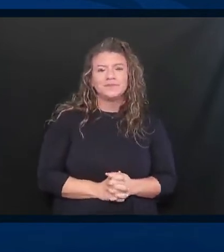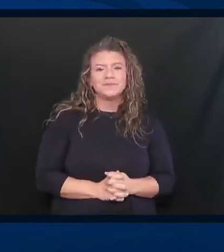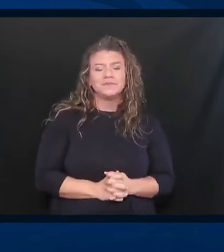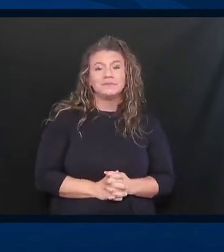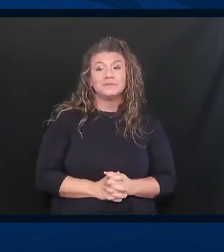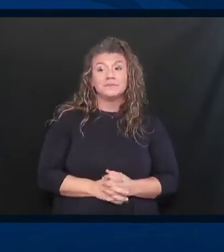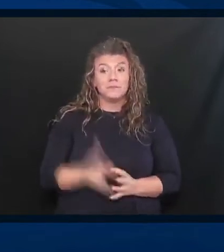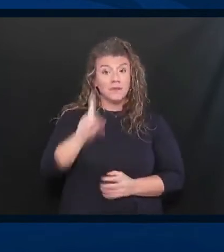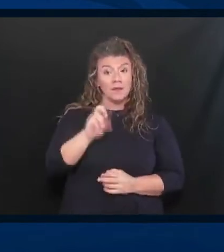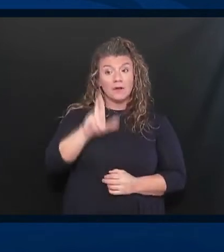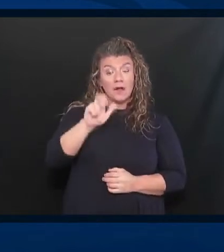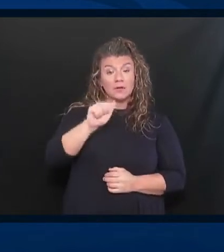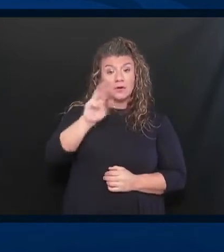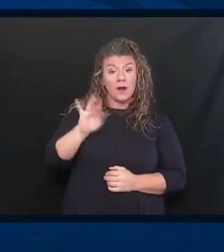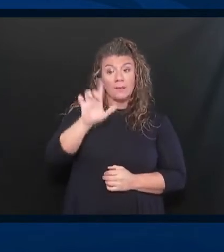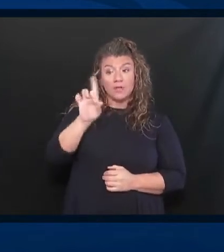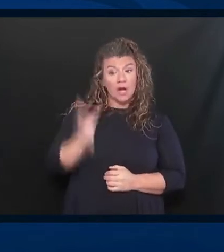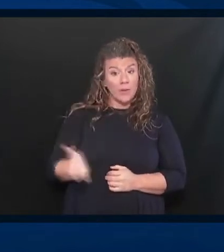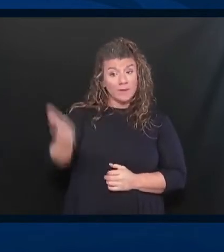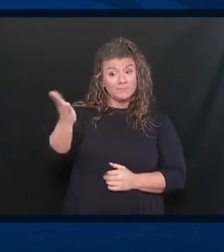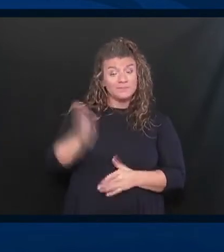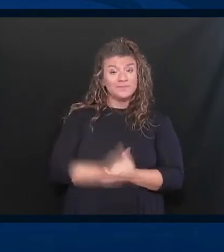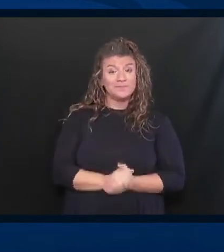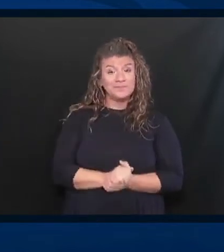Dr. Anjan, if you could answer, please.